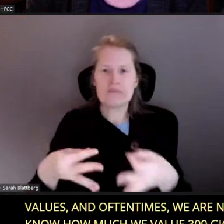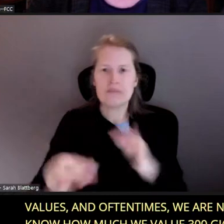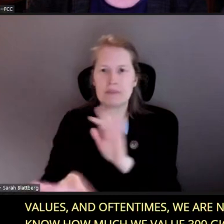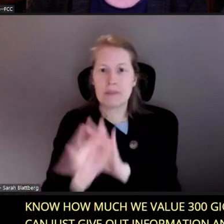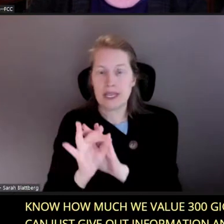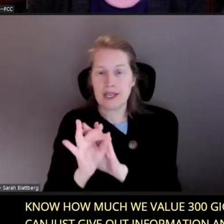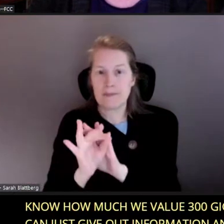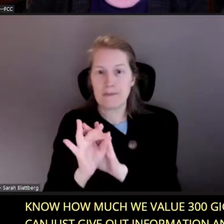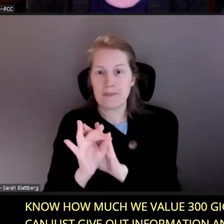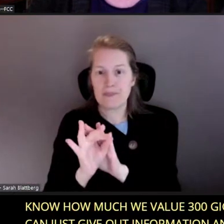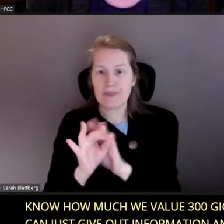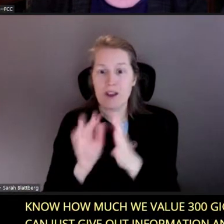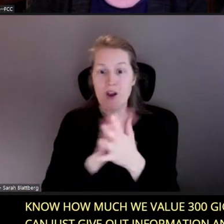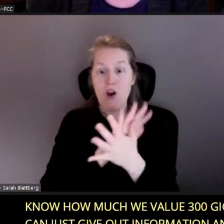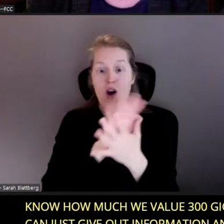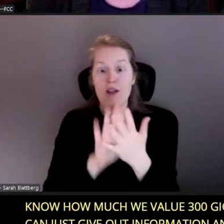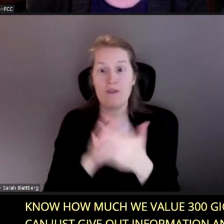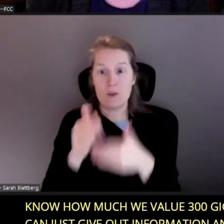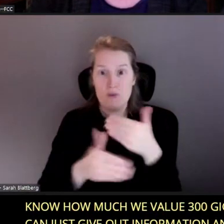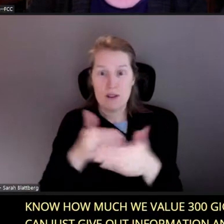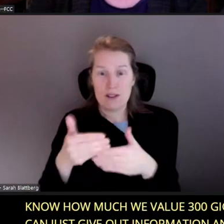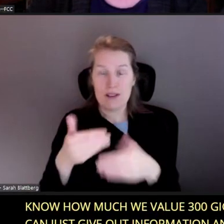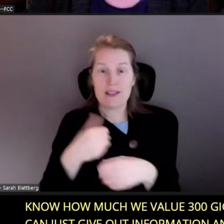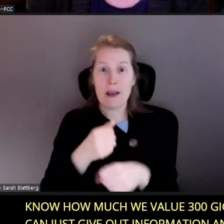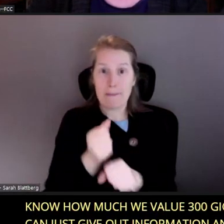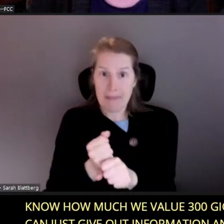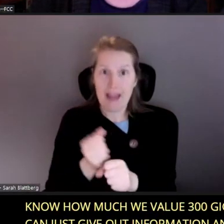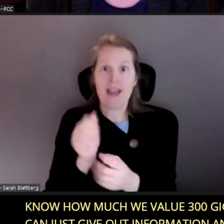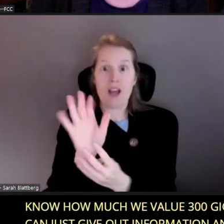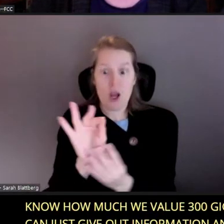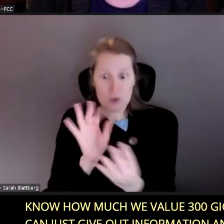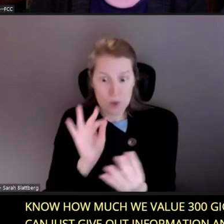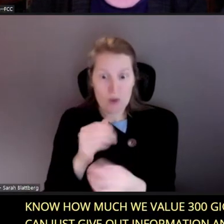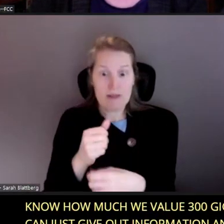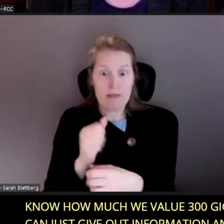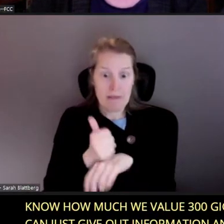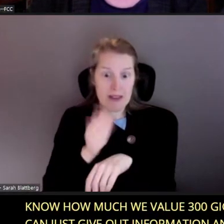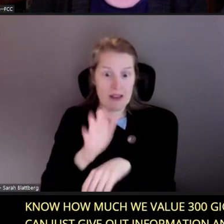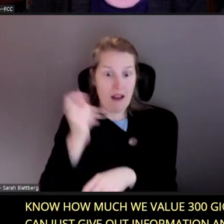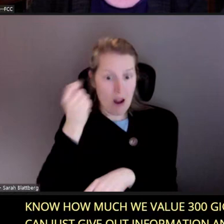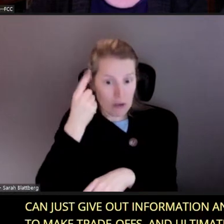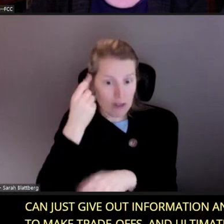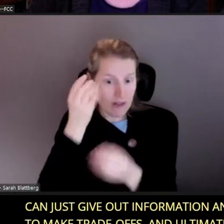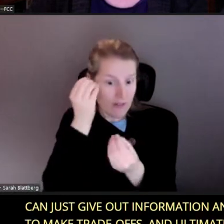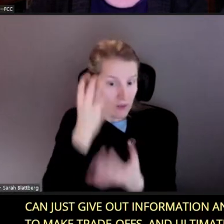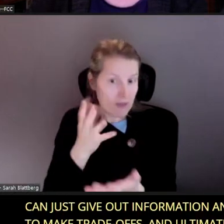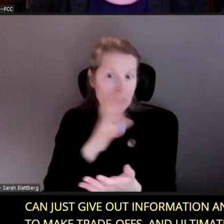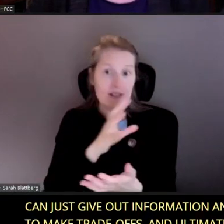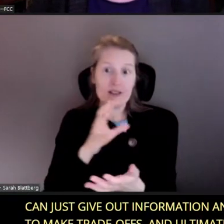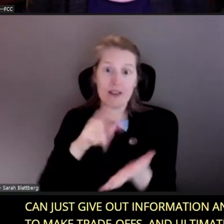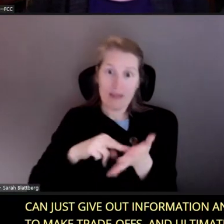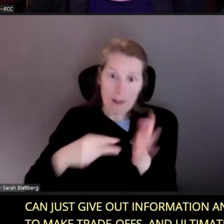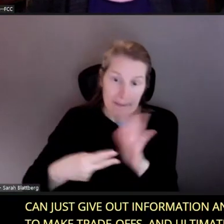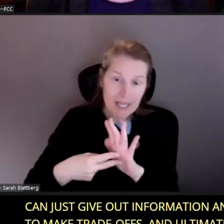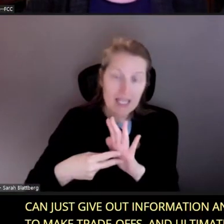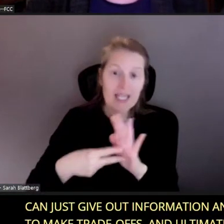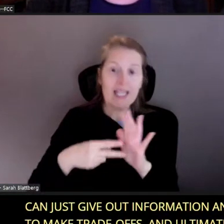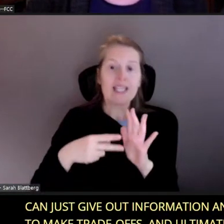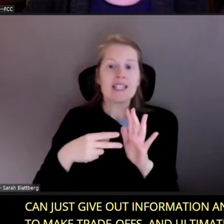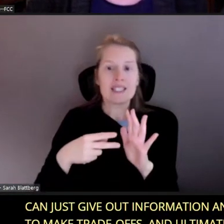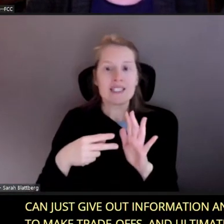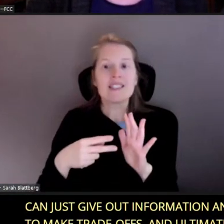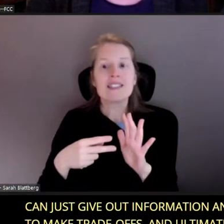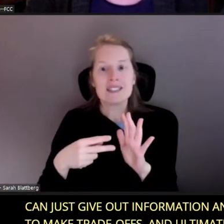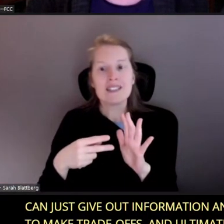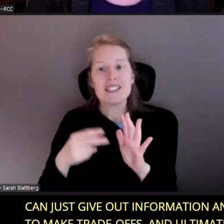all those processes and you make a meaningful choice based on understanding information and its meaning and being able to make trade-offs, it's actually